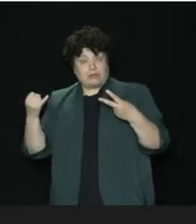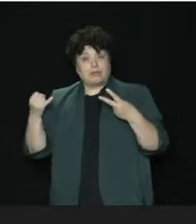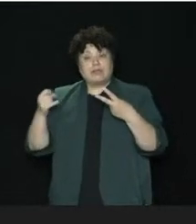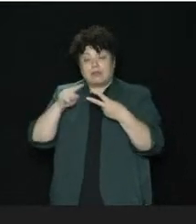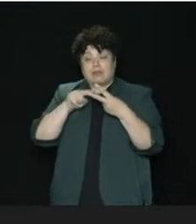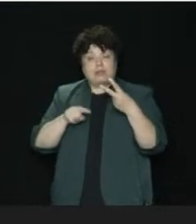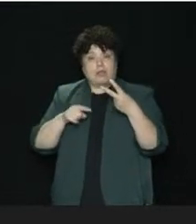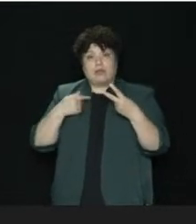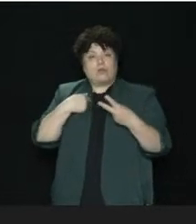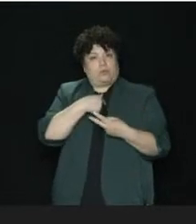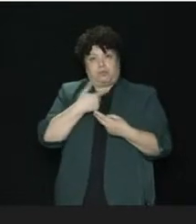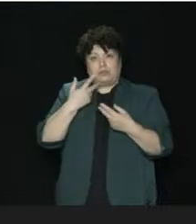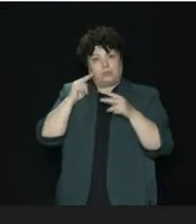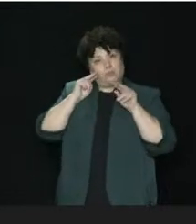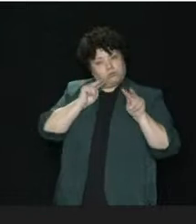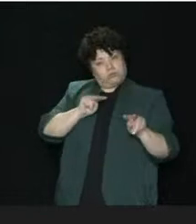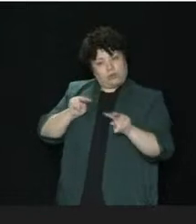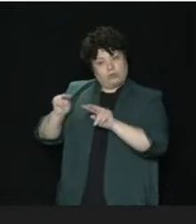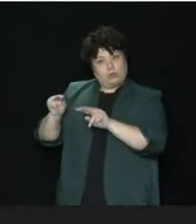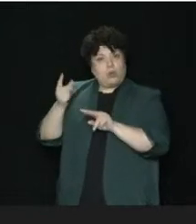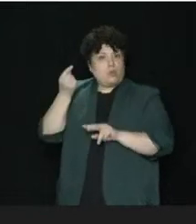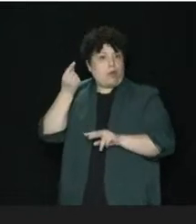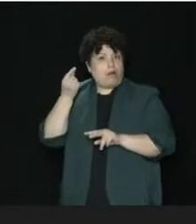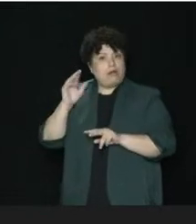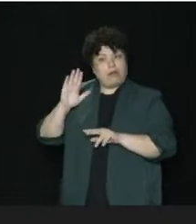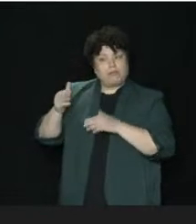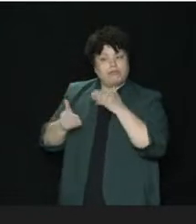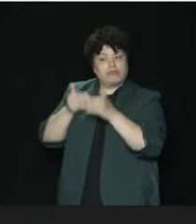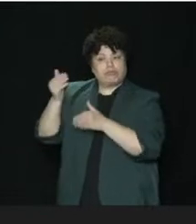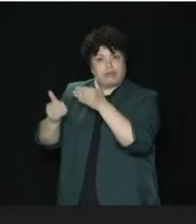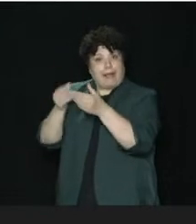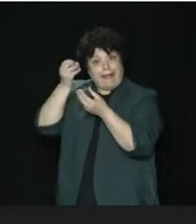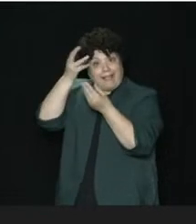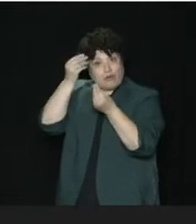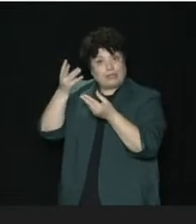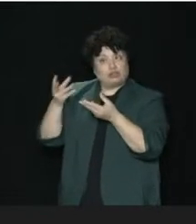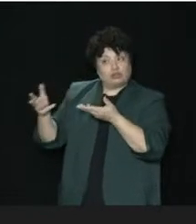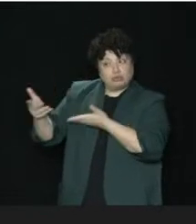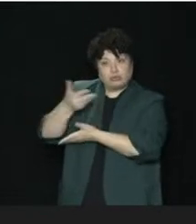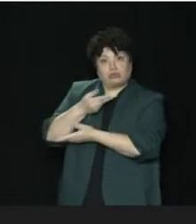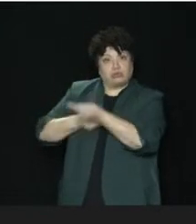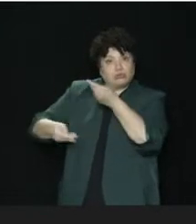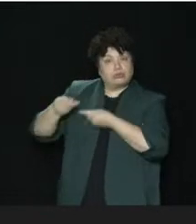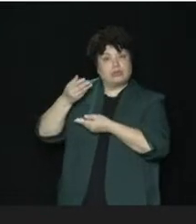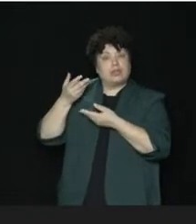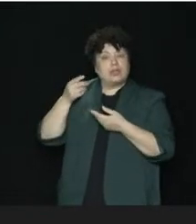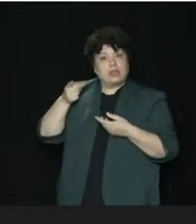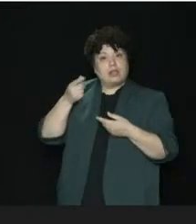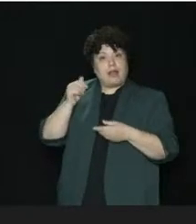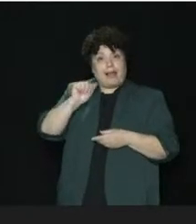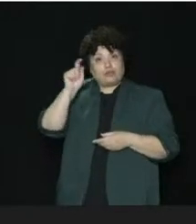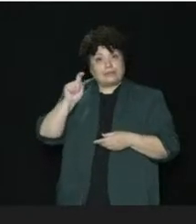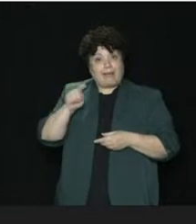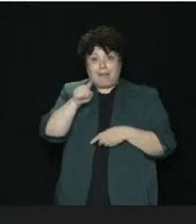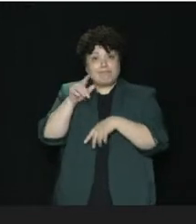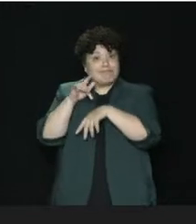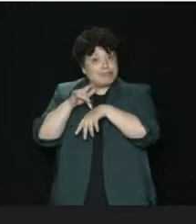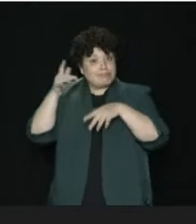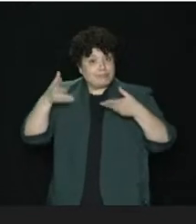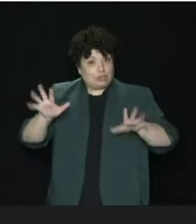be monitoring the evolution in information. I think for those who received the AstraZeneca vaccine, as I've